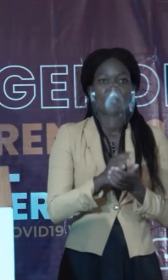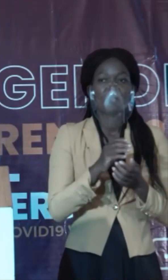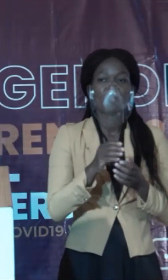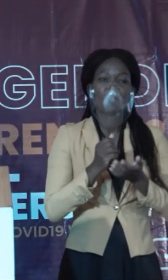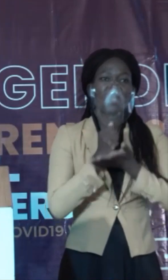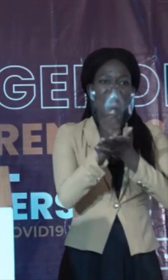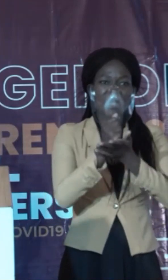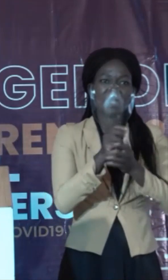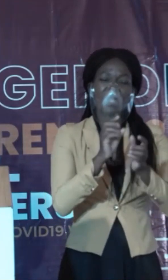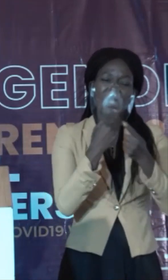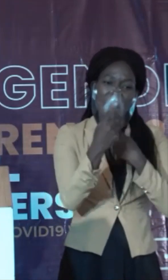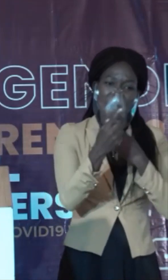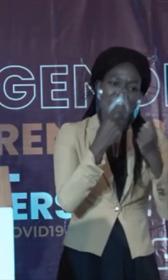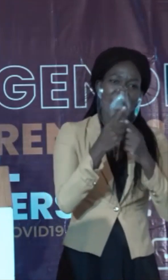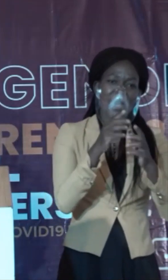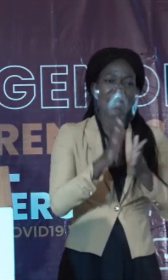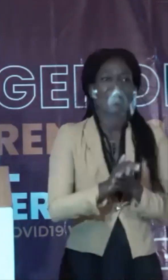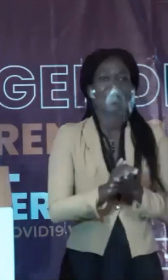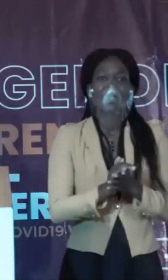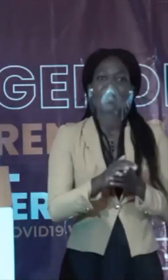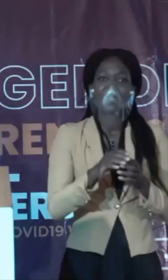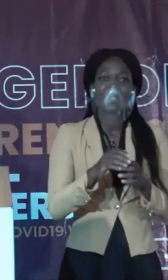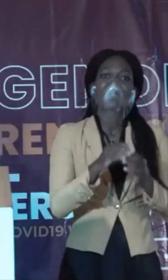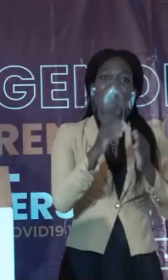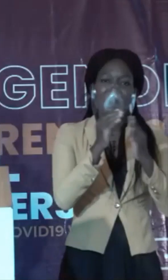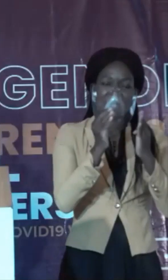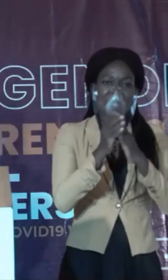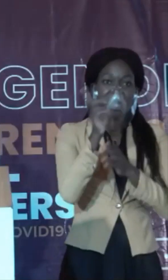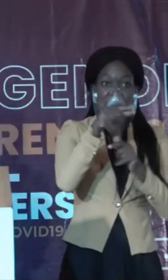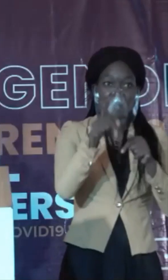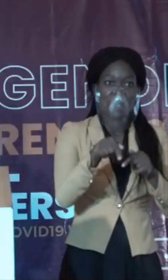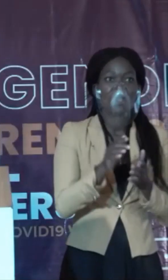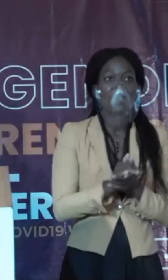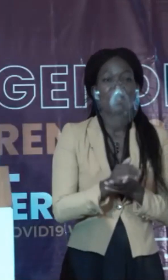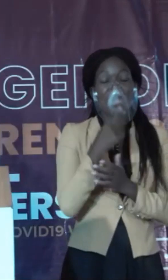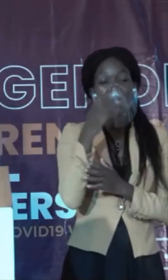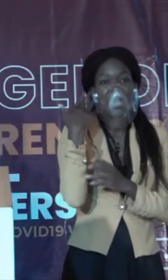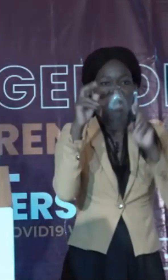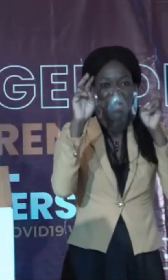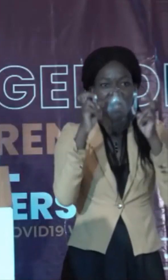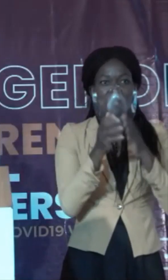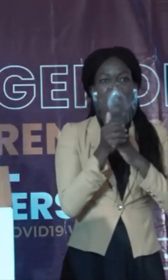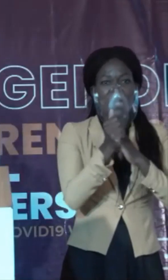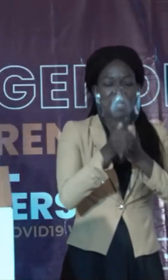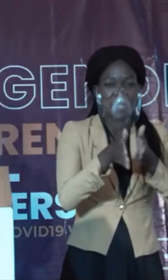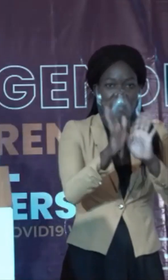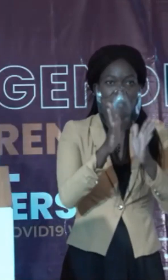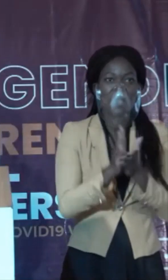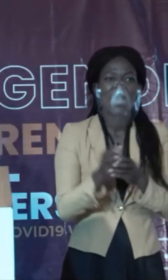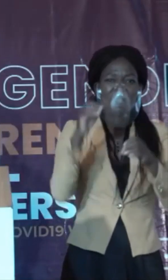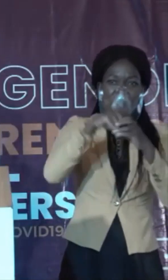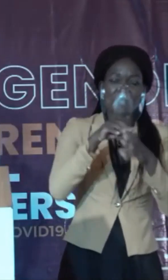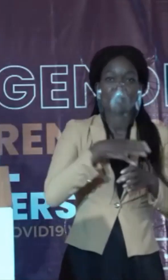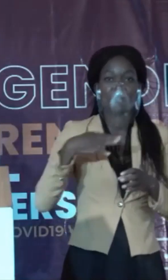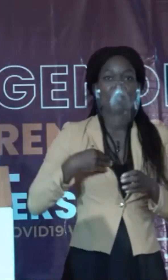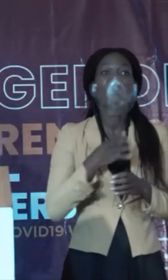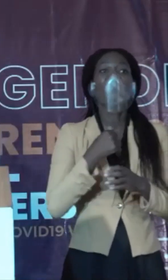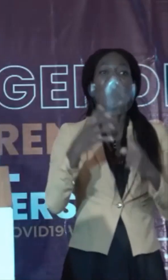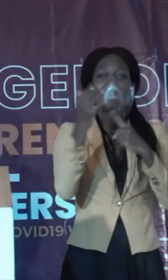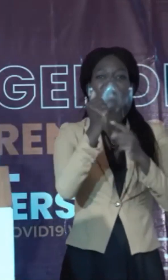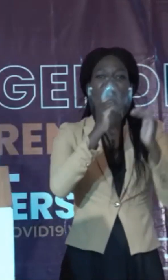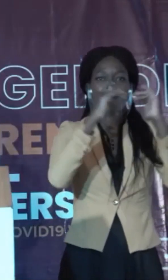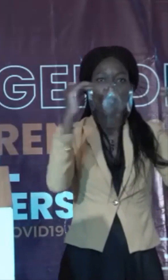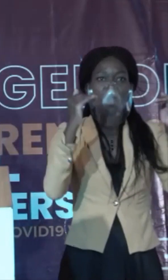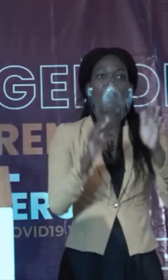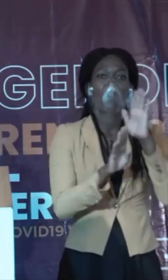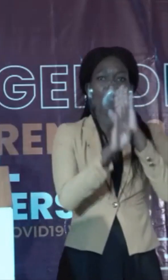plenary session, which, as I said, is called Leading the Way, Investing in Women for Equitable Growth. Once again, thank you to all of